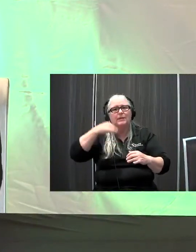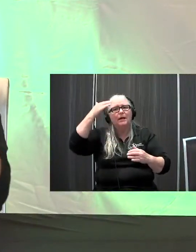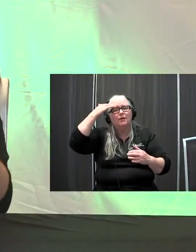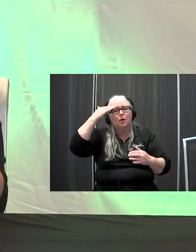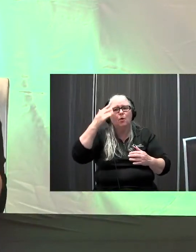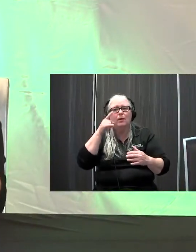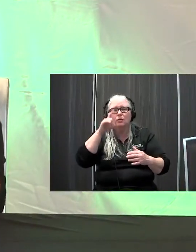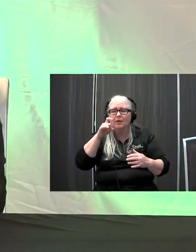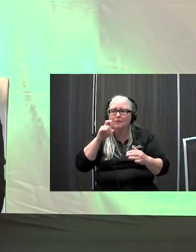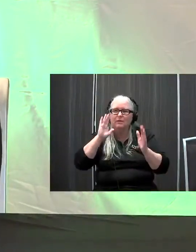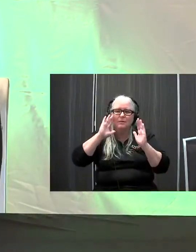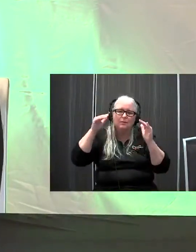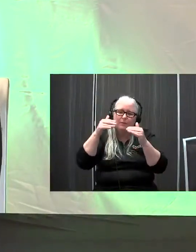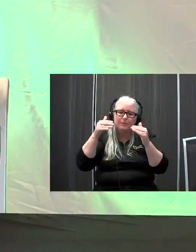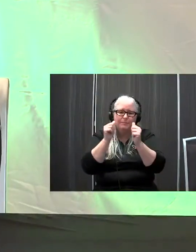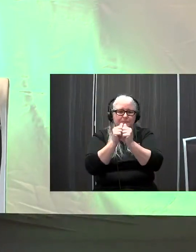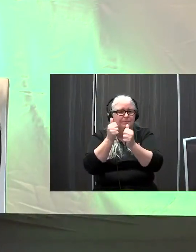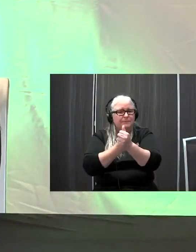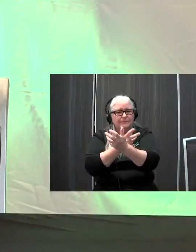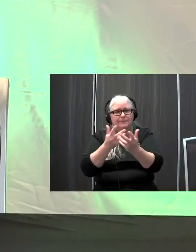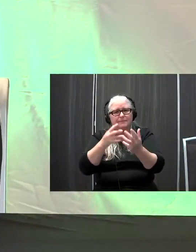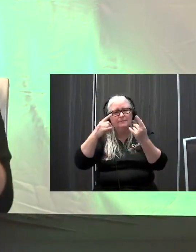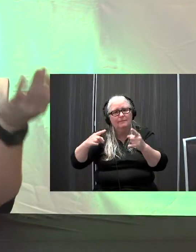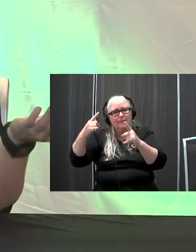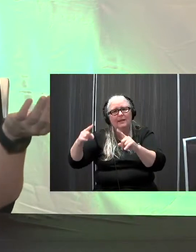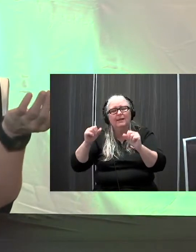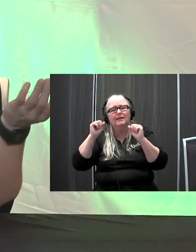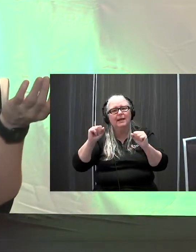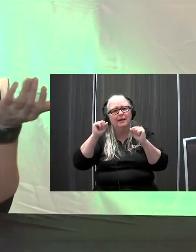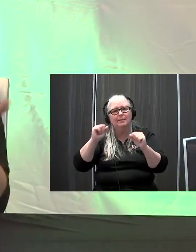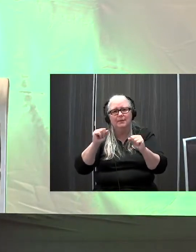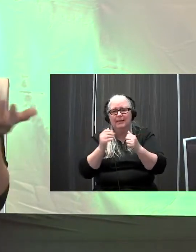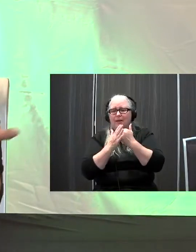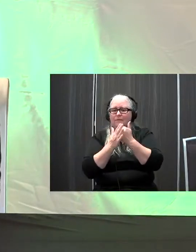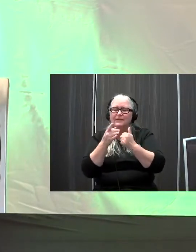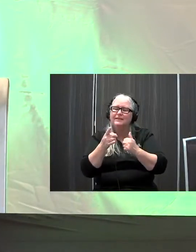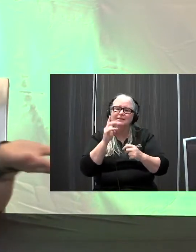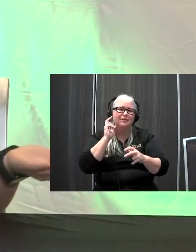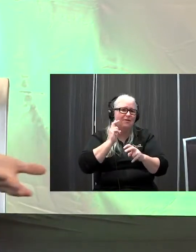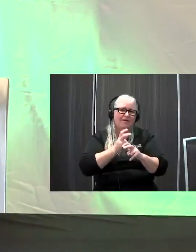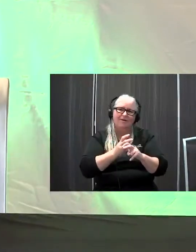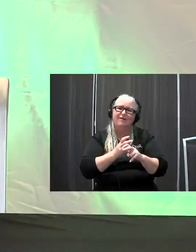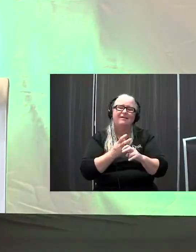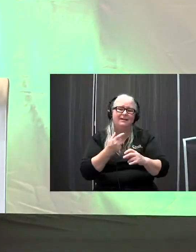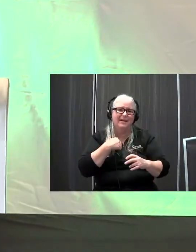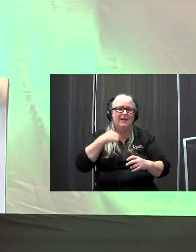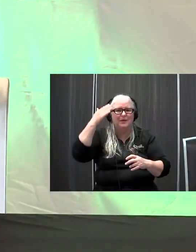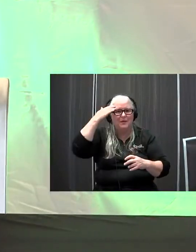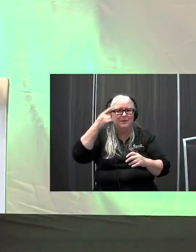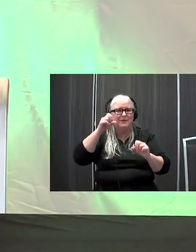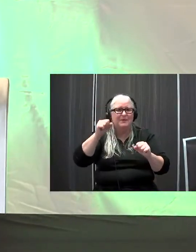into everything that's going on as possible can be really helpful, because it's hard. I'm sure you can speak to that,